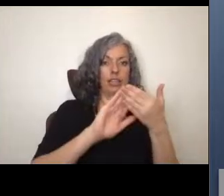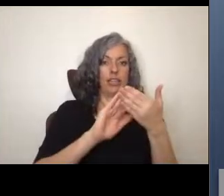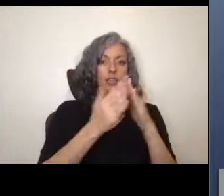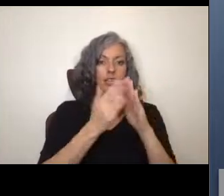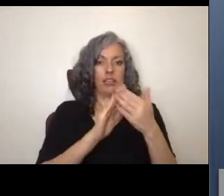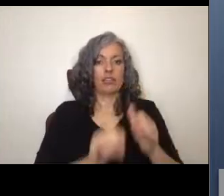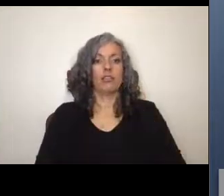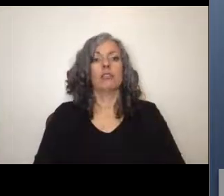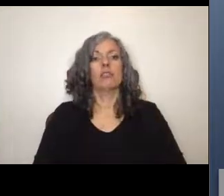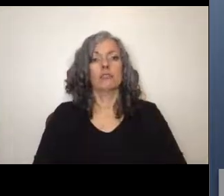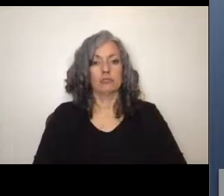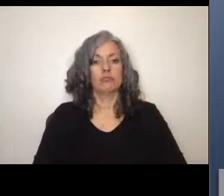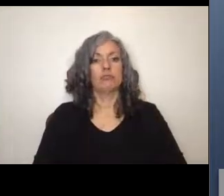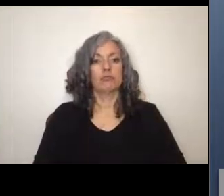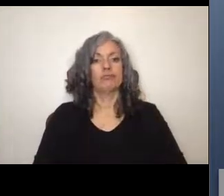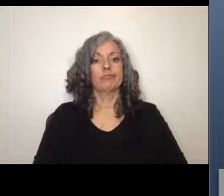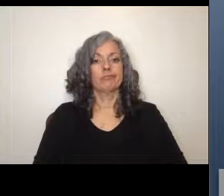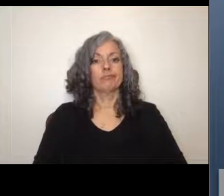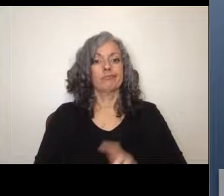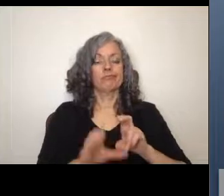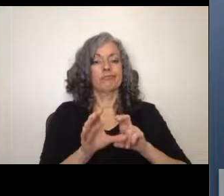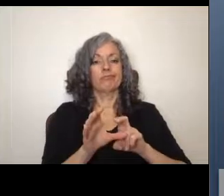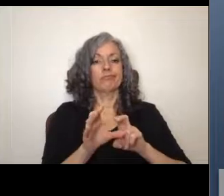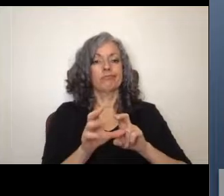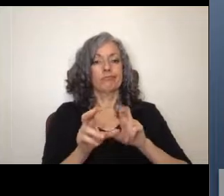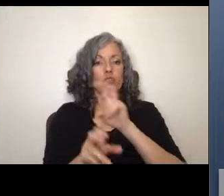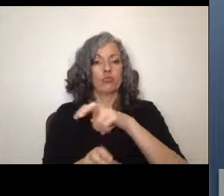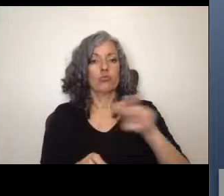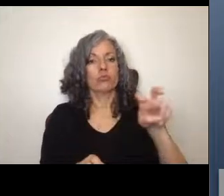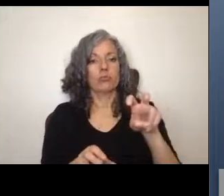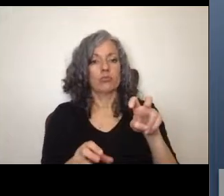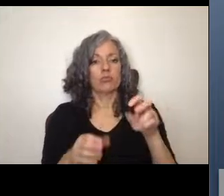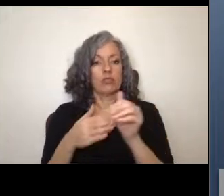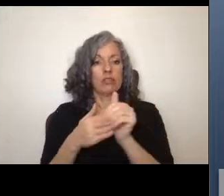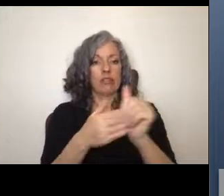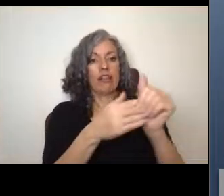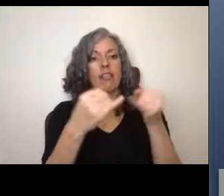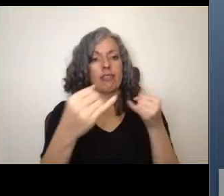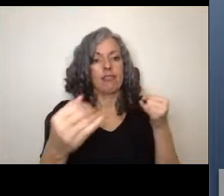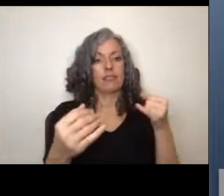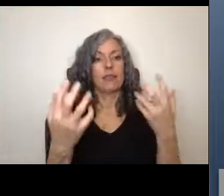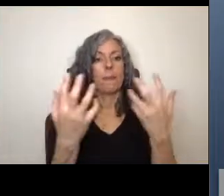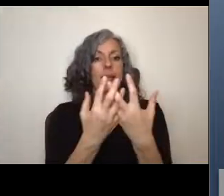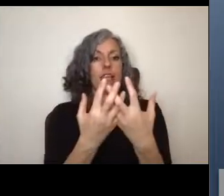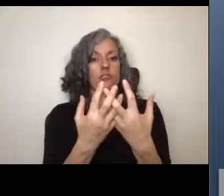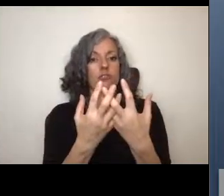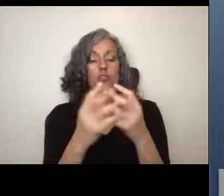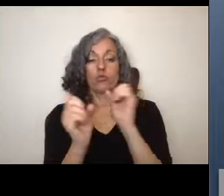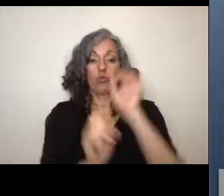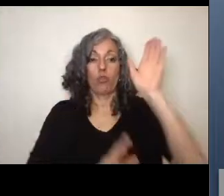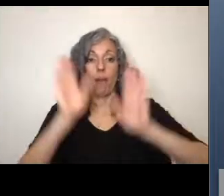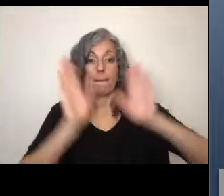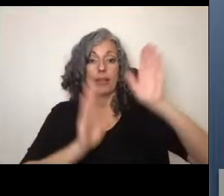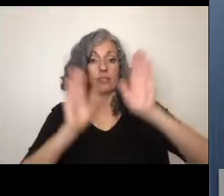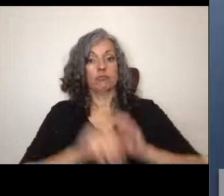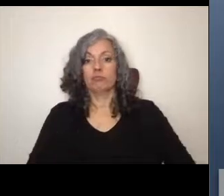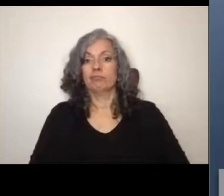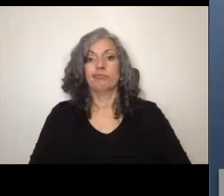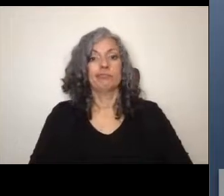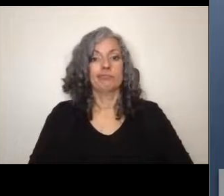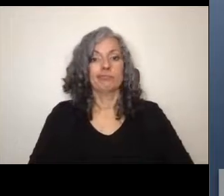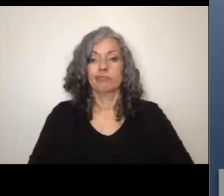State Transportation Improvement Program guidelines. Staff recommends your approval. Excellent. We have no public comments, commissioners? Motion, oh, second,